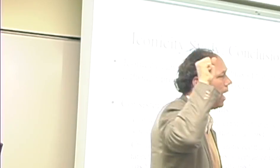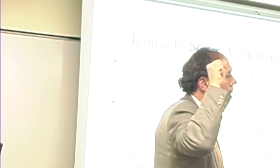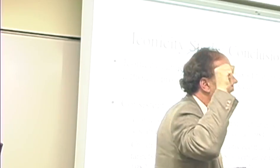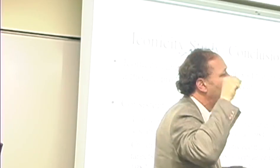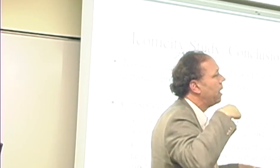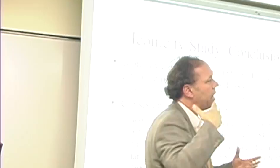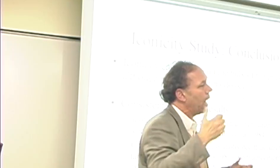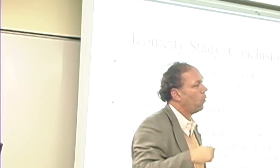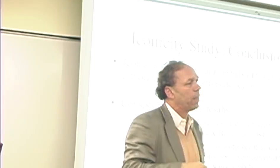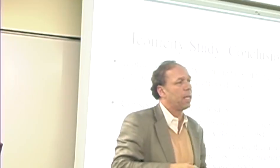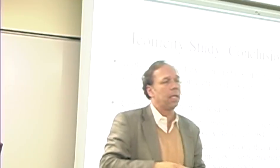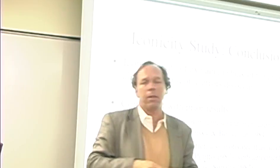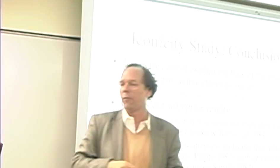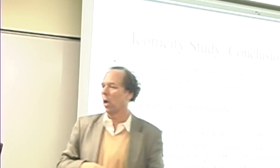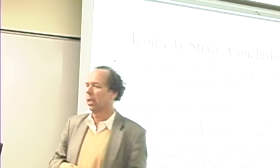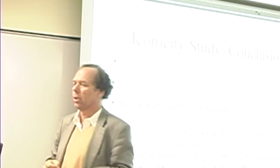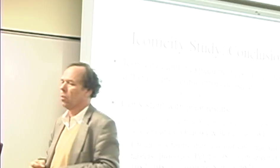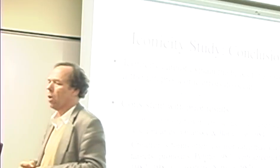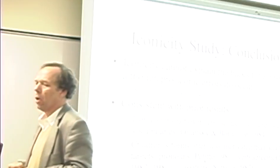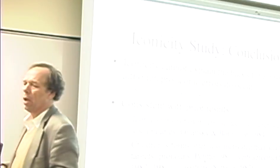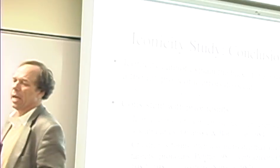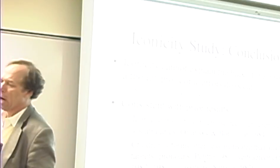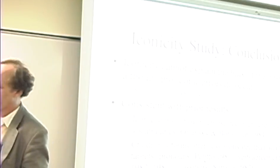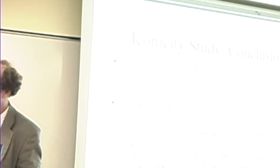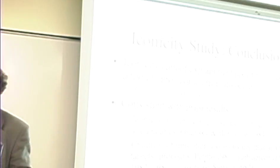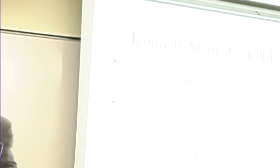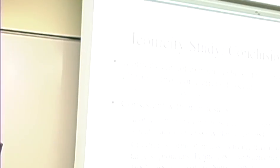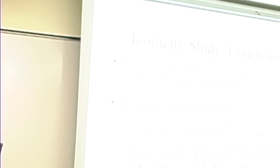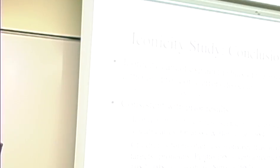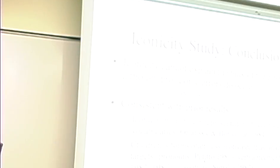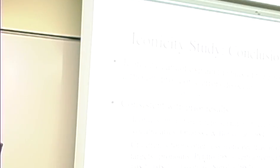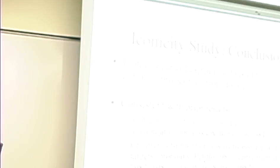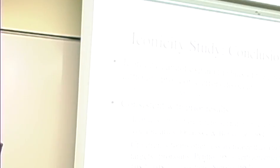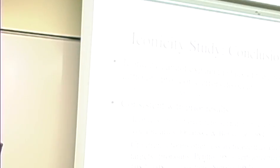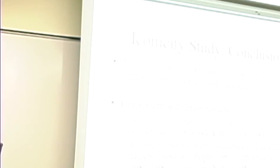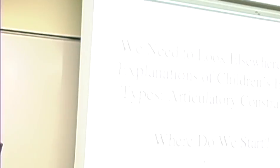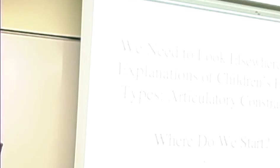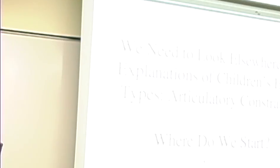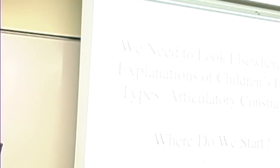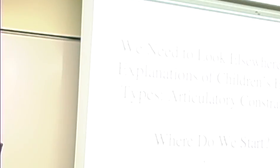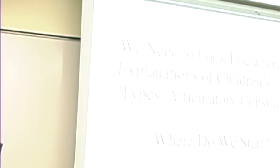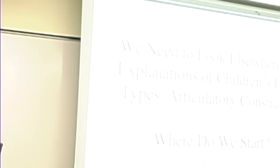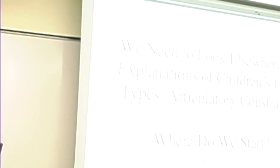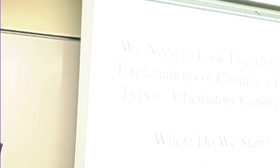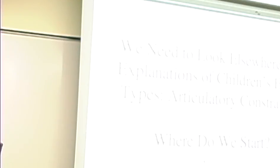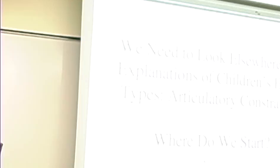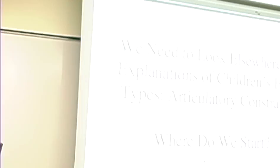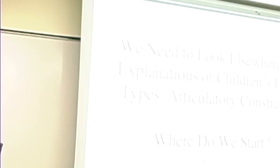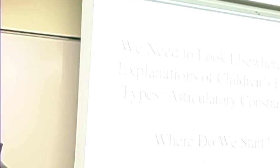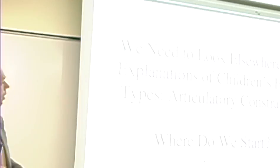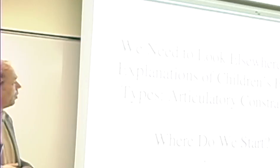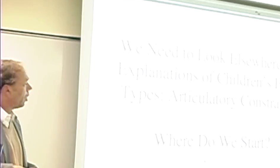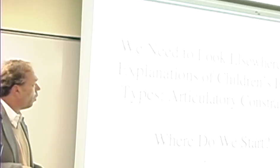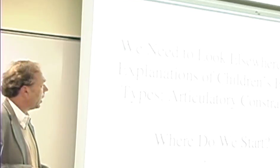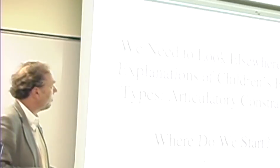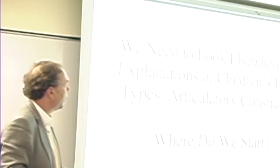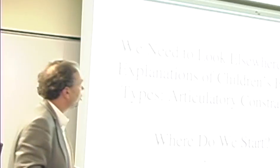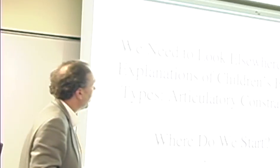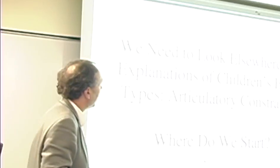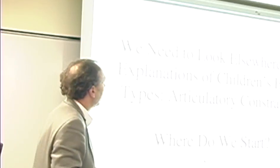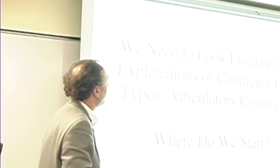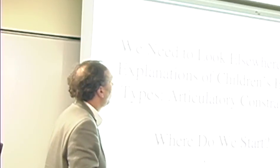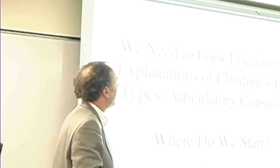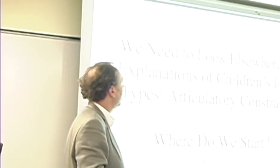from the environment, there we see very little role for iconicity in their production of signs. So what